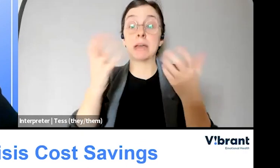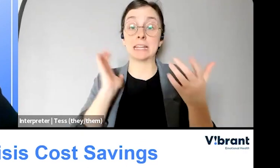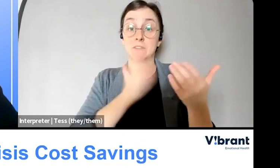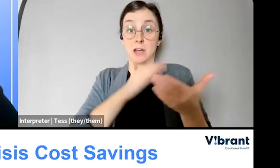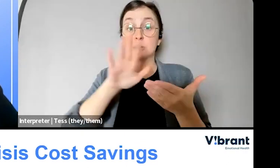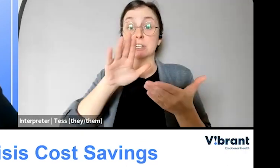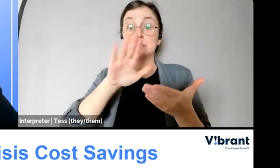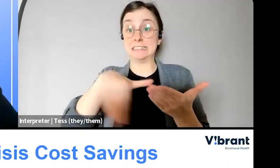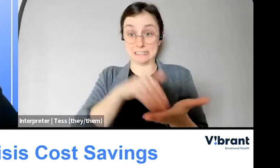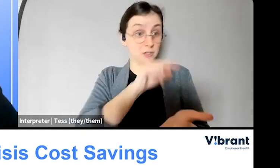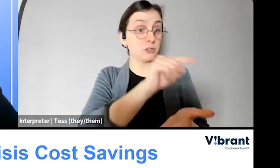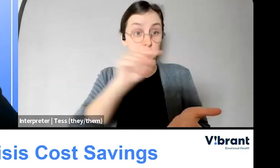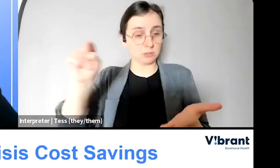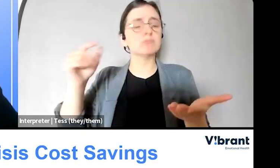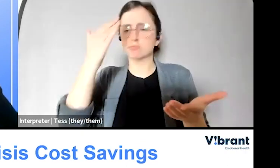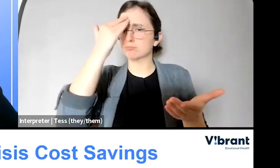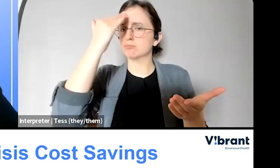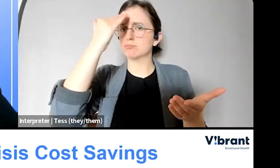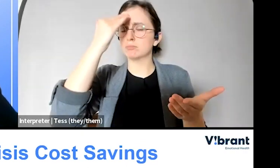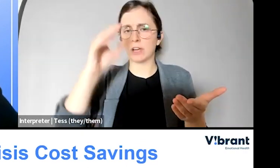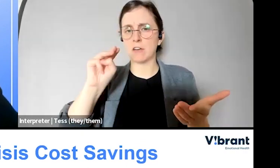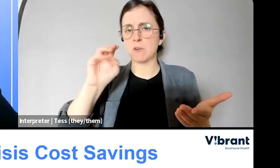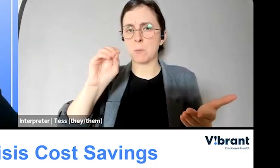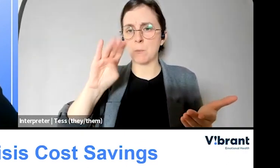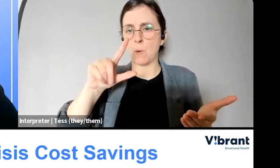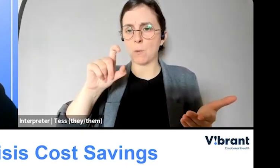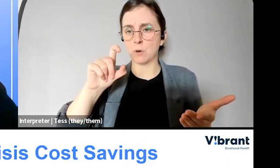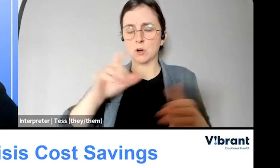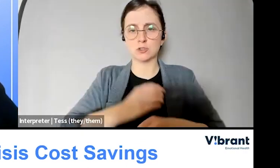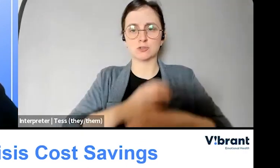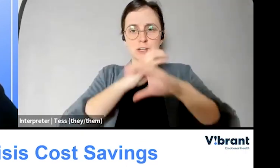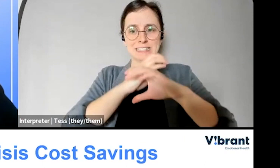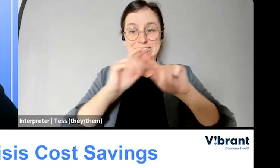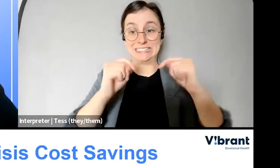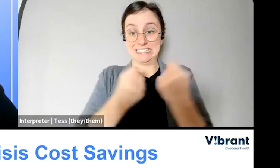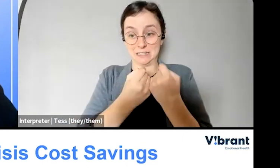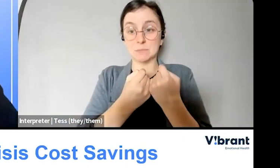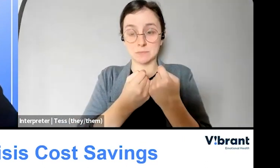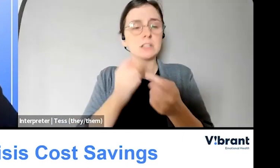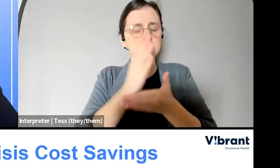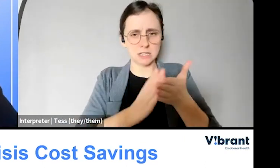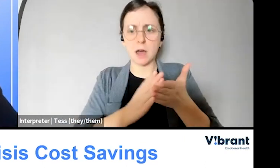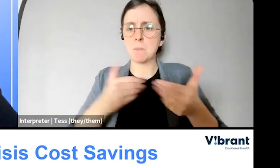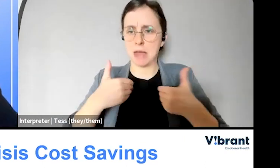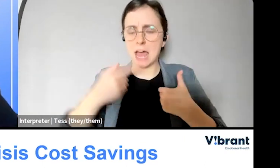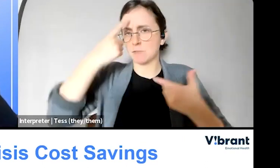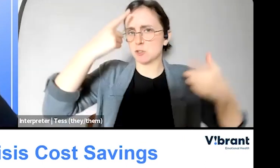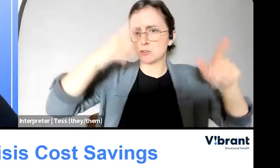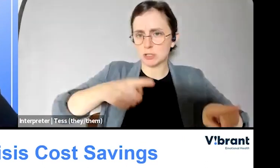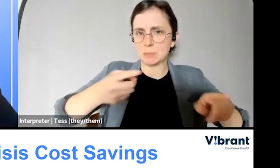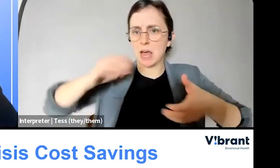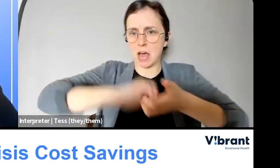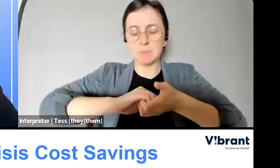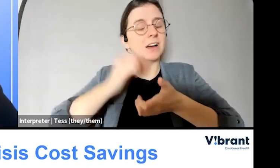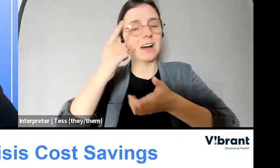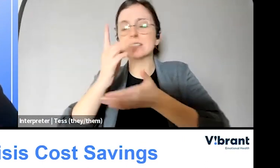are aware of mobile crisis teams in the network. Some of them even have agreements with them, but mobile crisis teams aren't built out in every community. And so